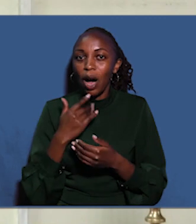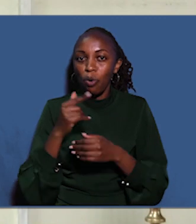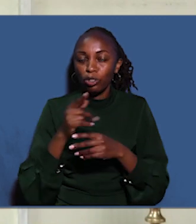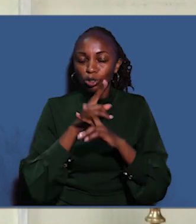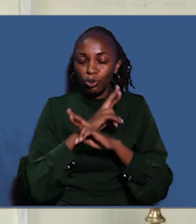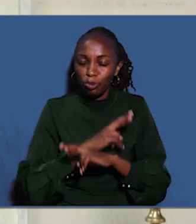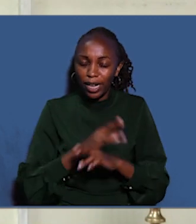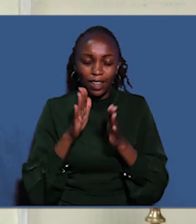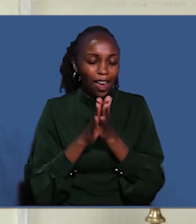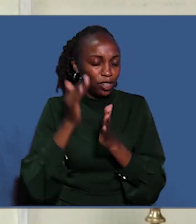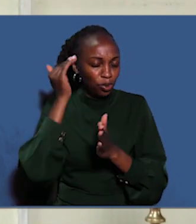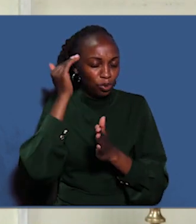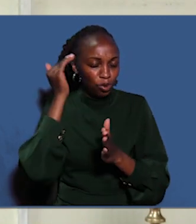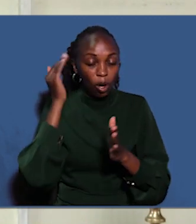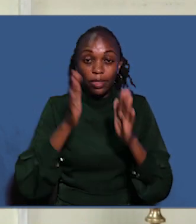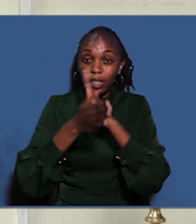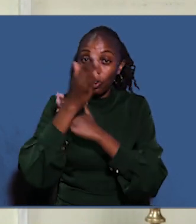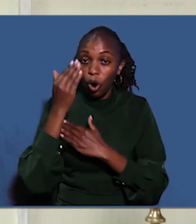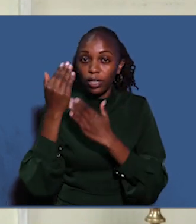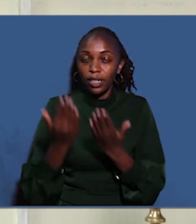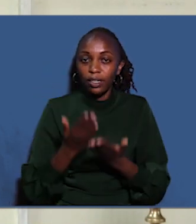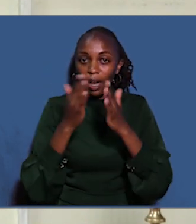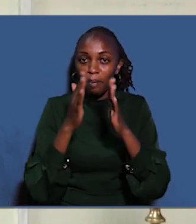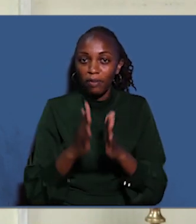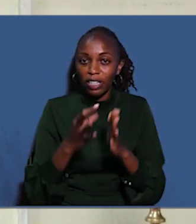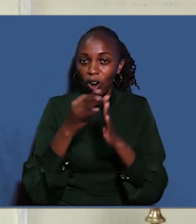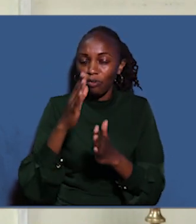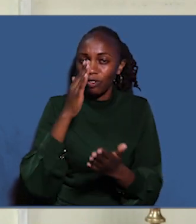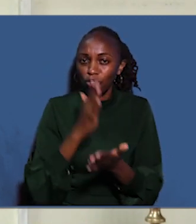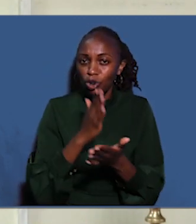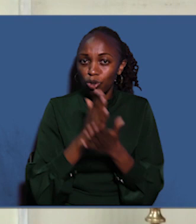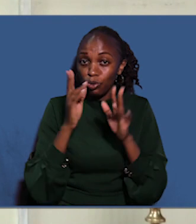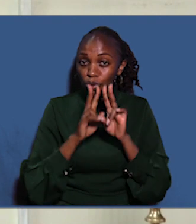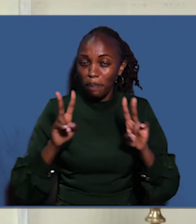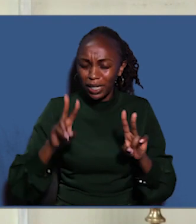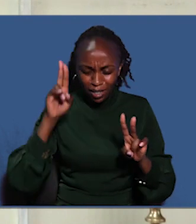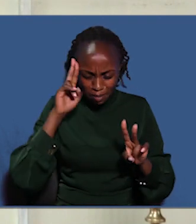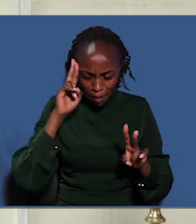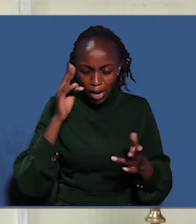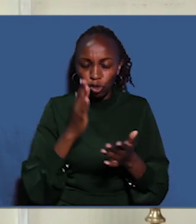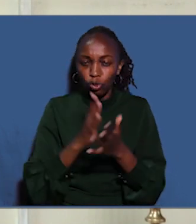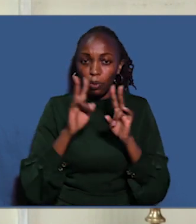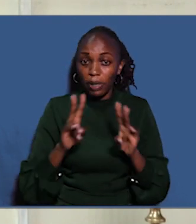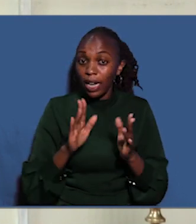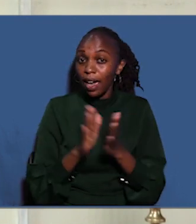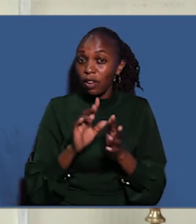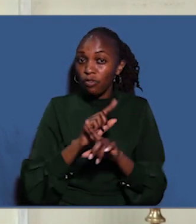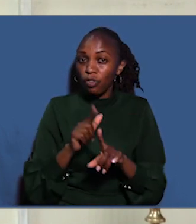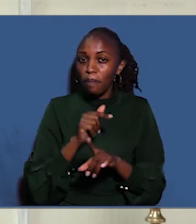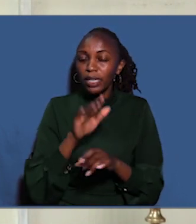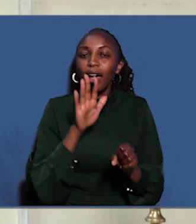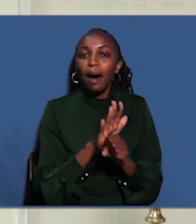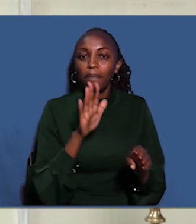the knowledge that God is the provider of true peace. Remember, true peace. And through his